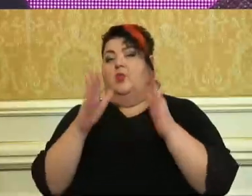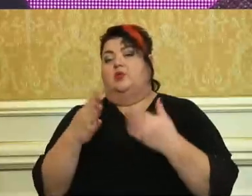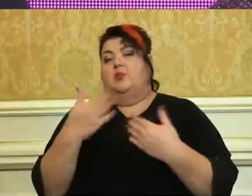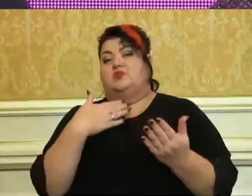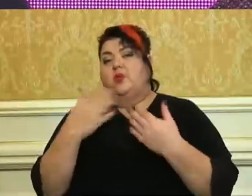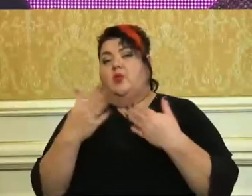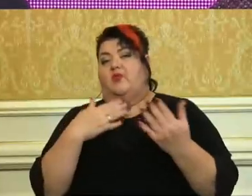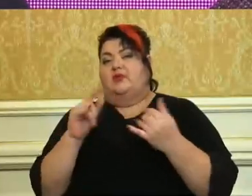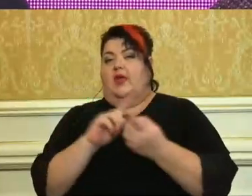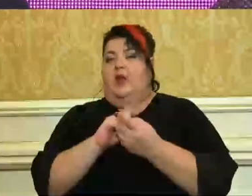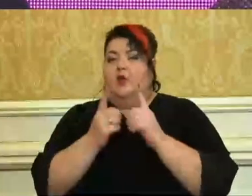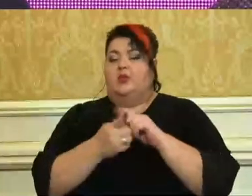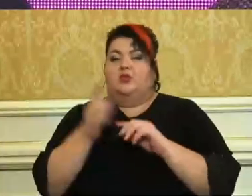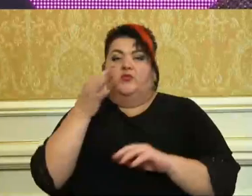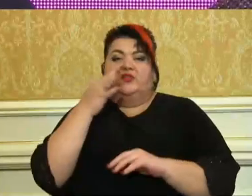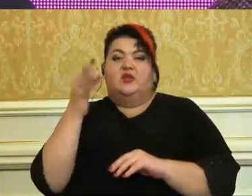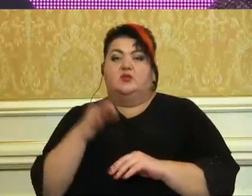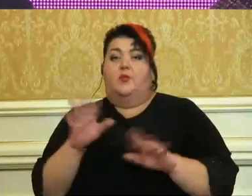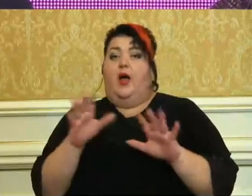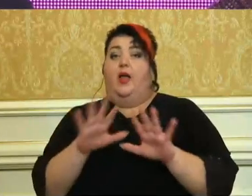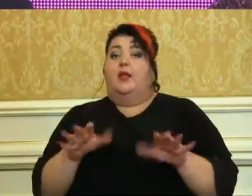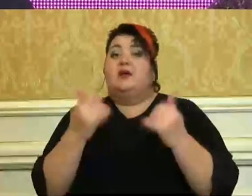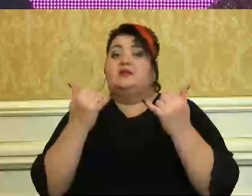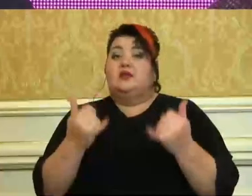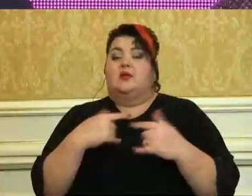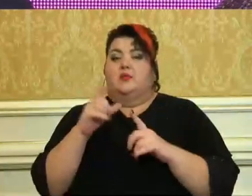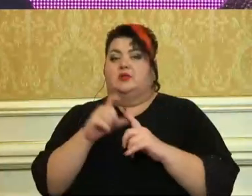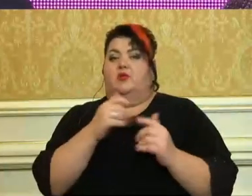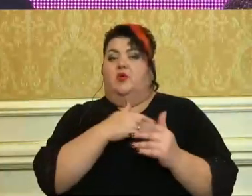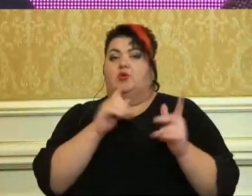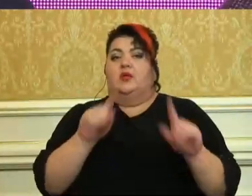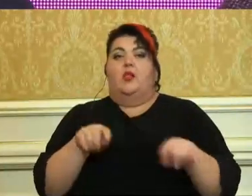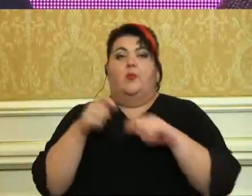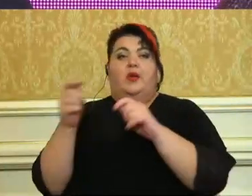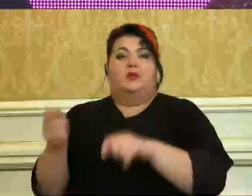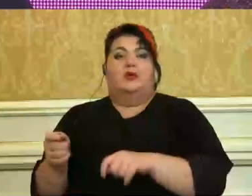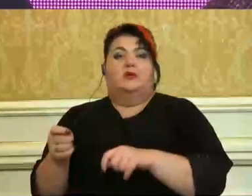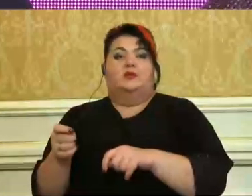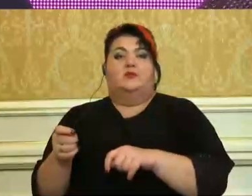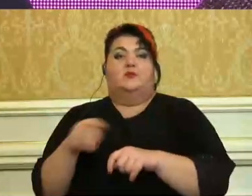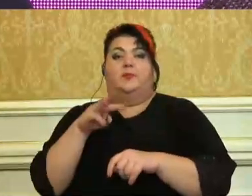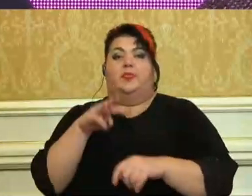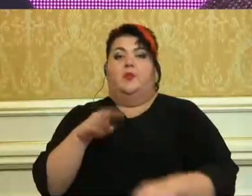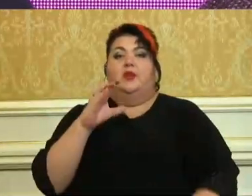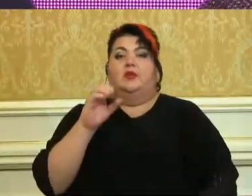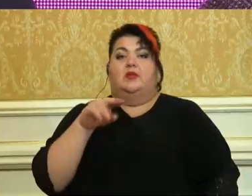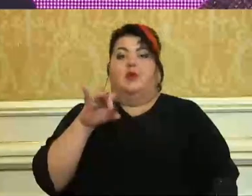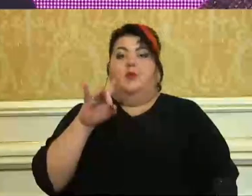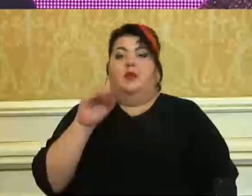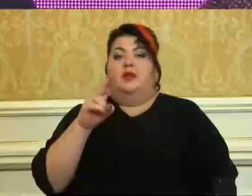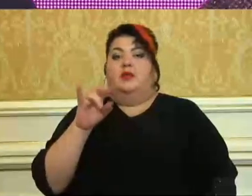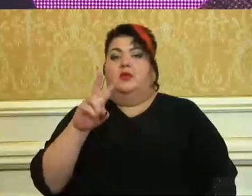maybe we will continue to share our experience later on, but I would like to give a floor to Mrs.